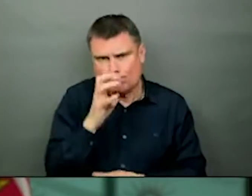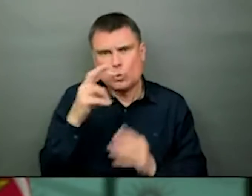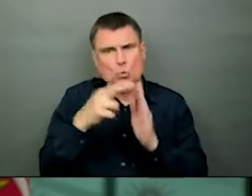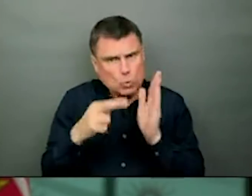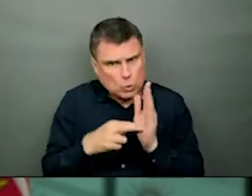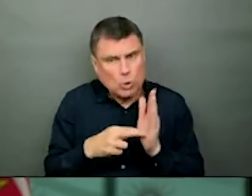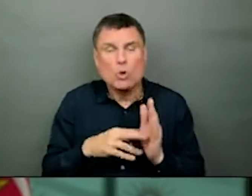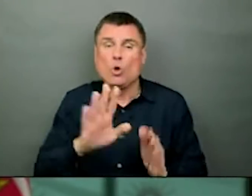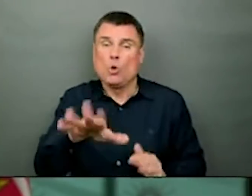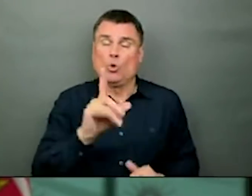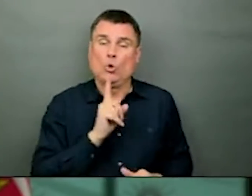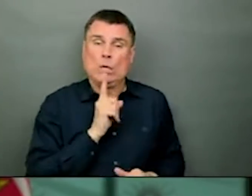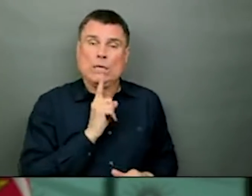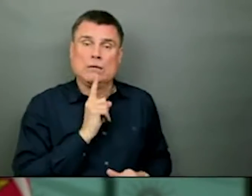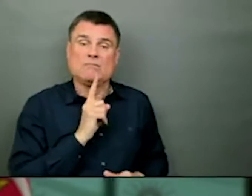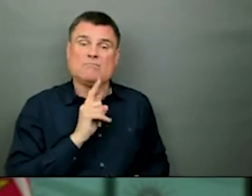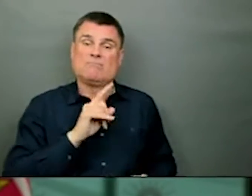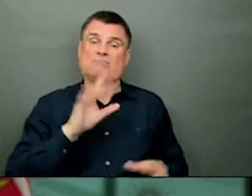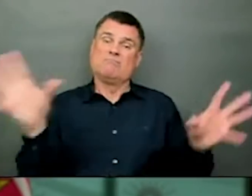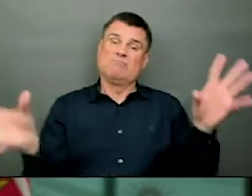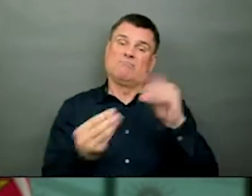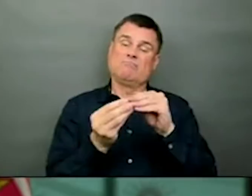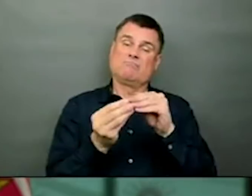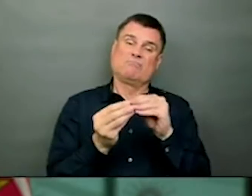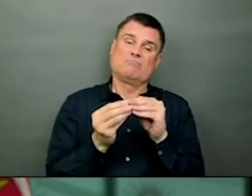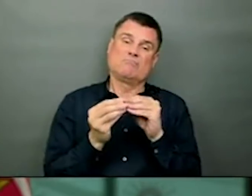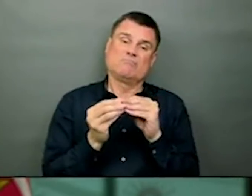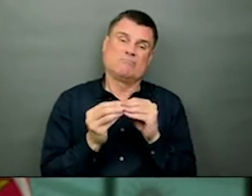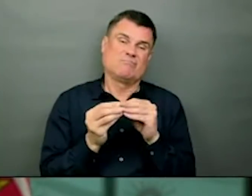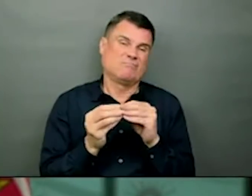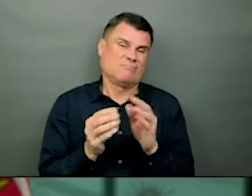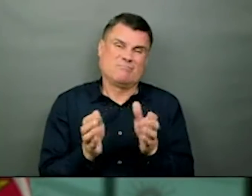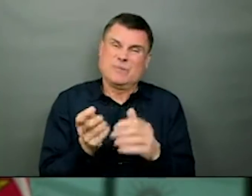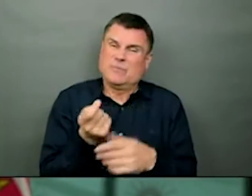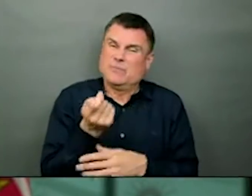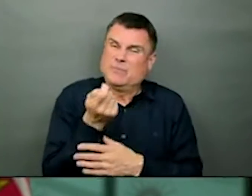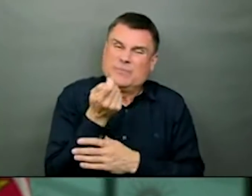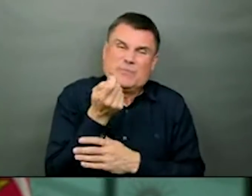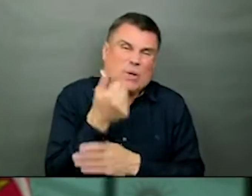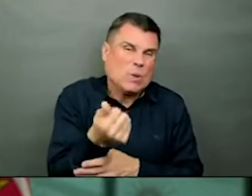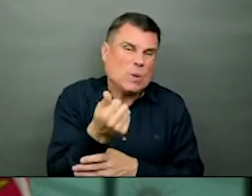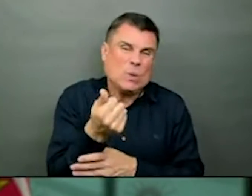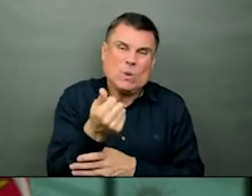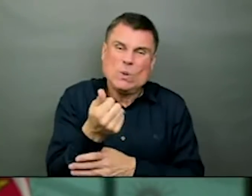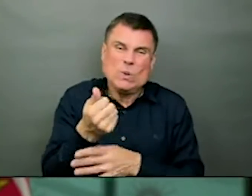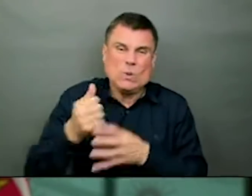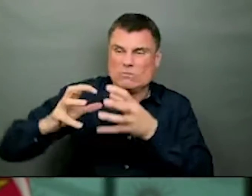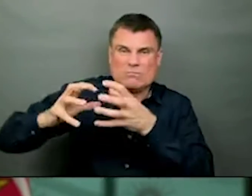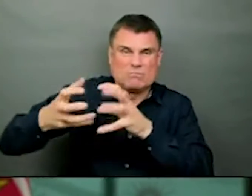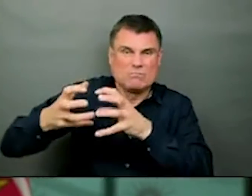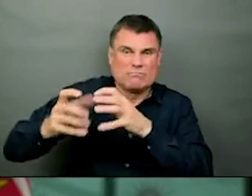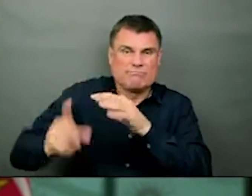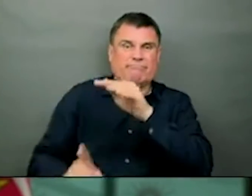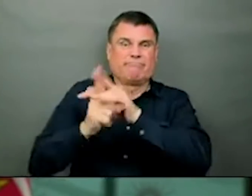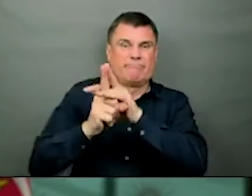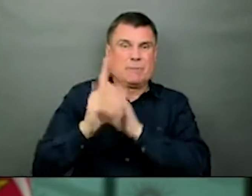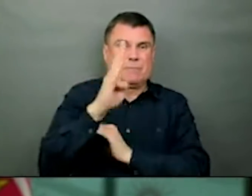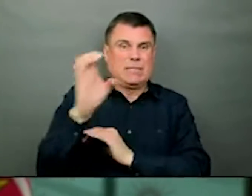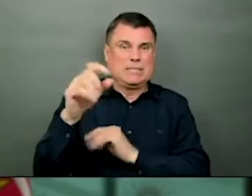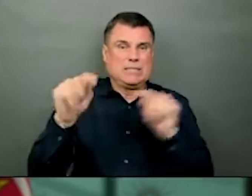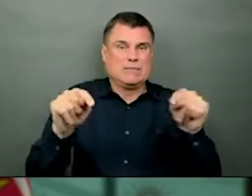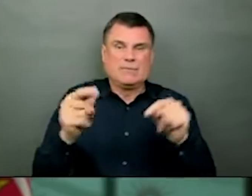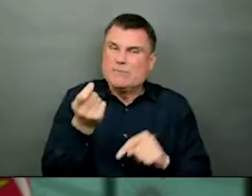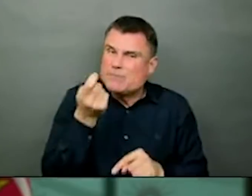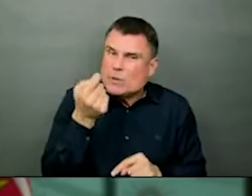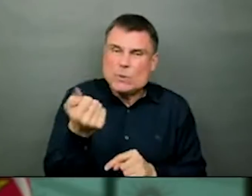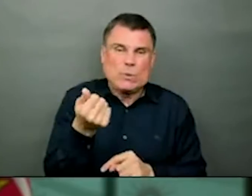cases related to travel. So I would say that at this point, the restrictions that we have in place are highly effective, but